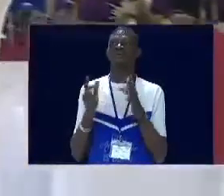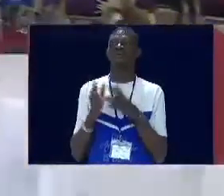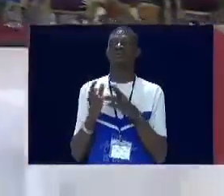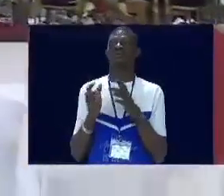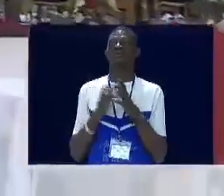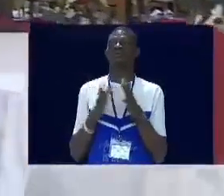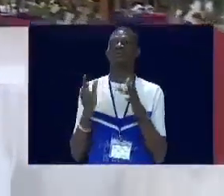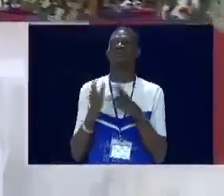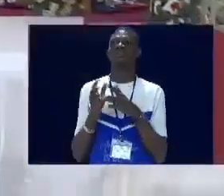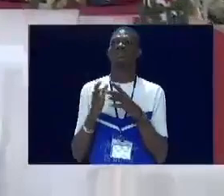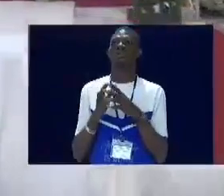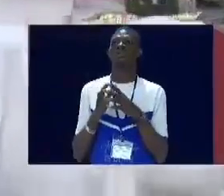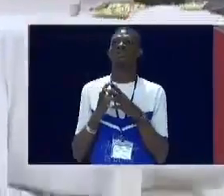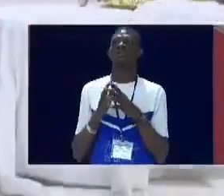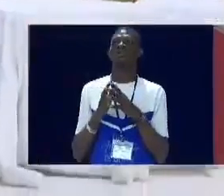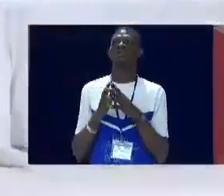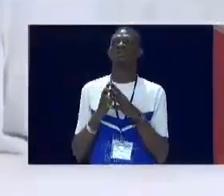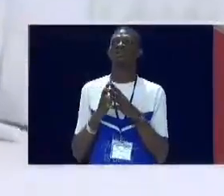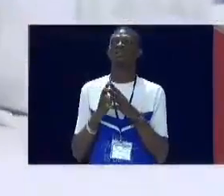Father.